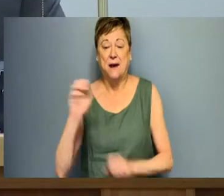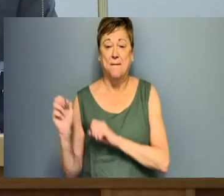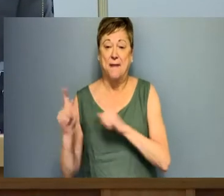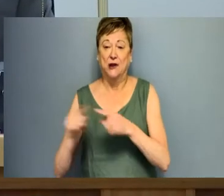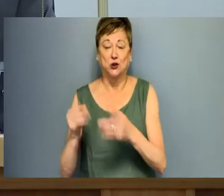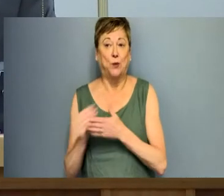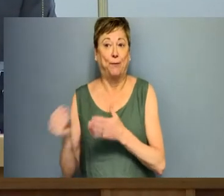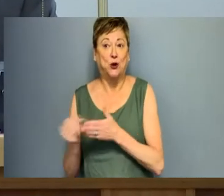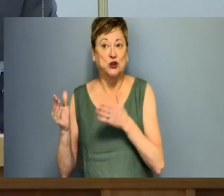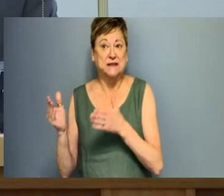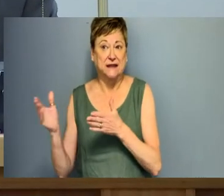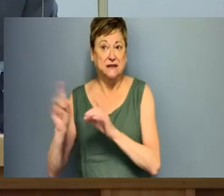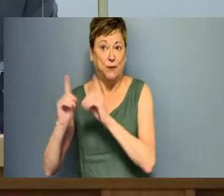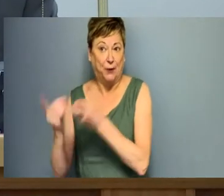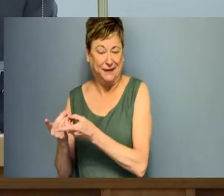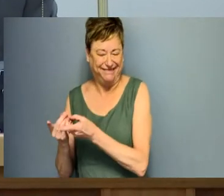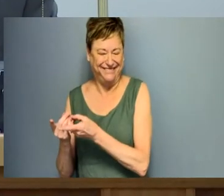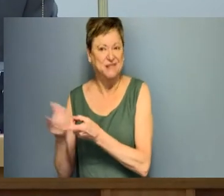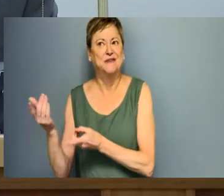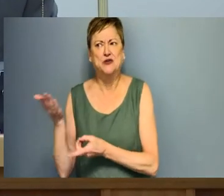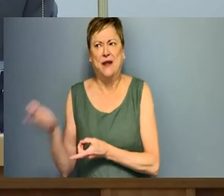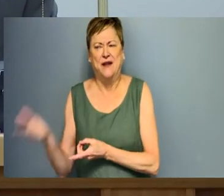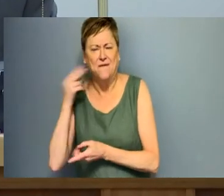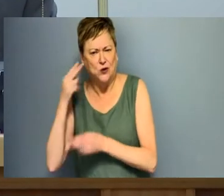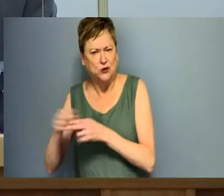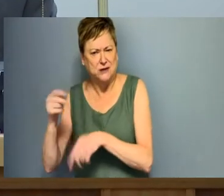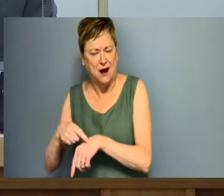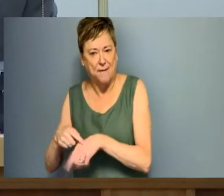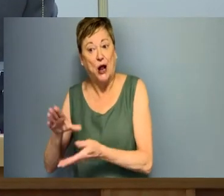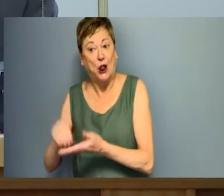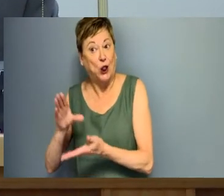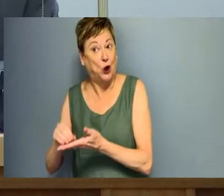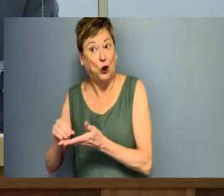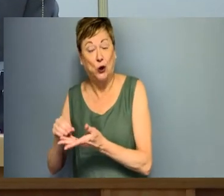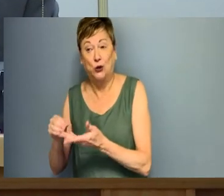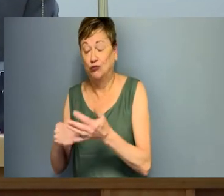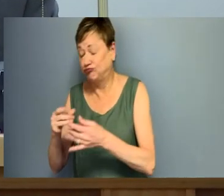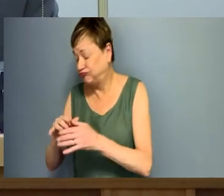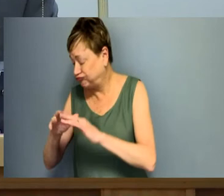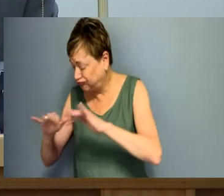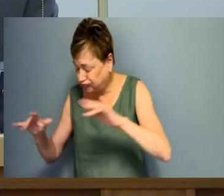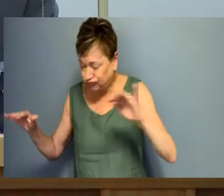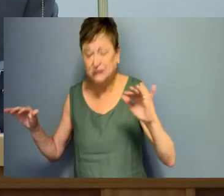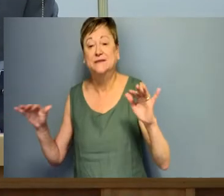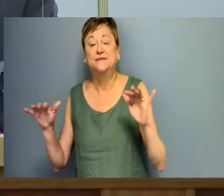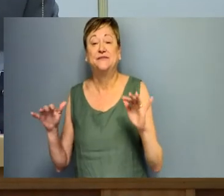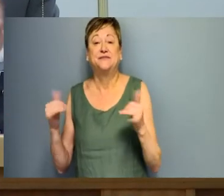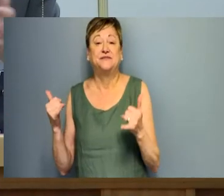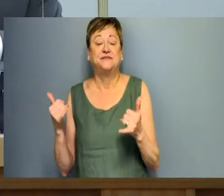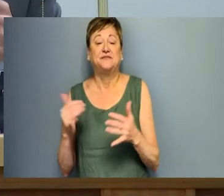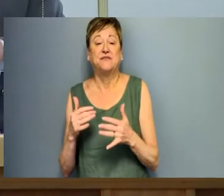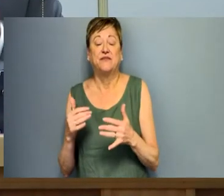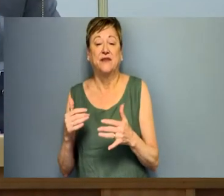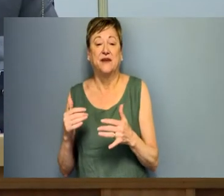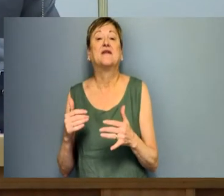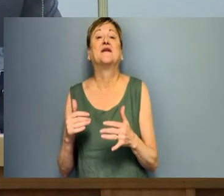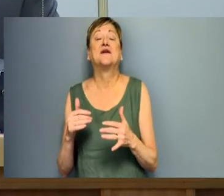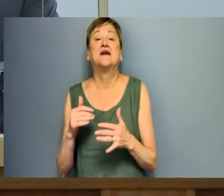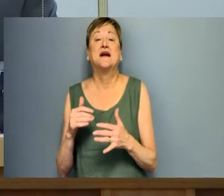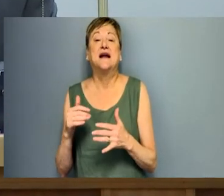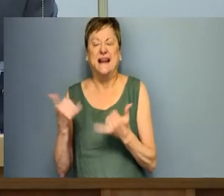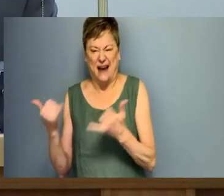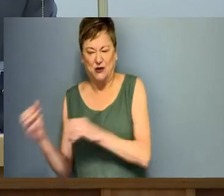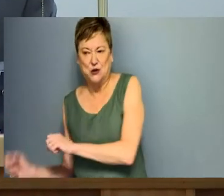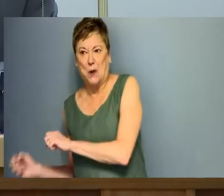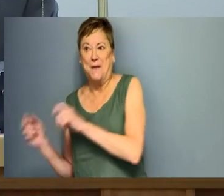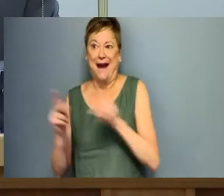purchasing. She was there for a little while and learned the ropes, and now she's got to, undid a lot of that. Now she's got to go